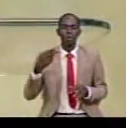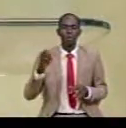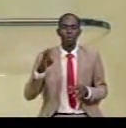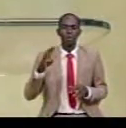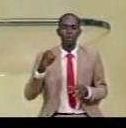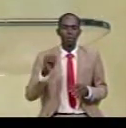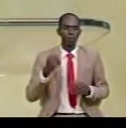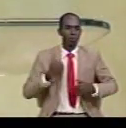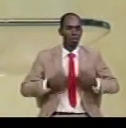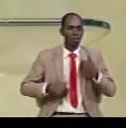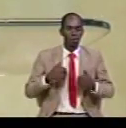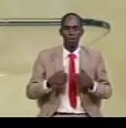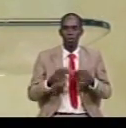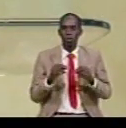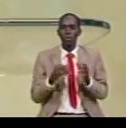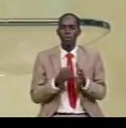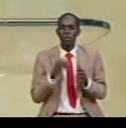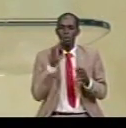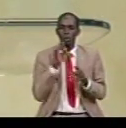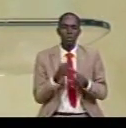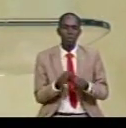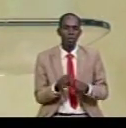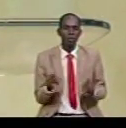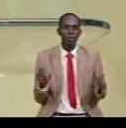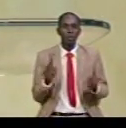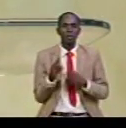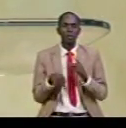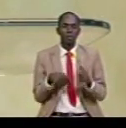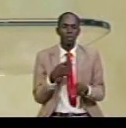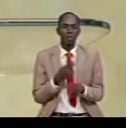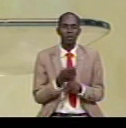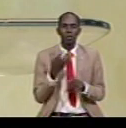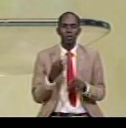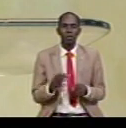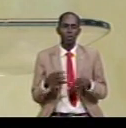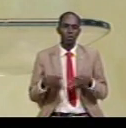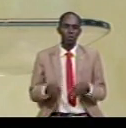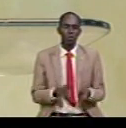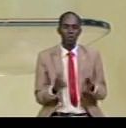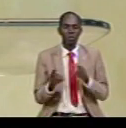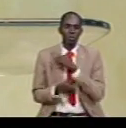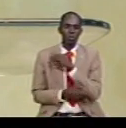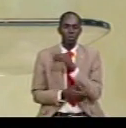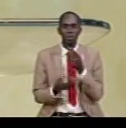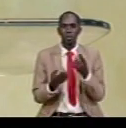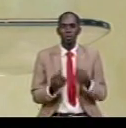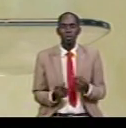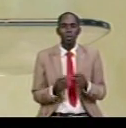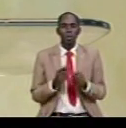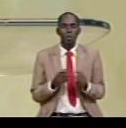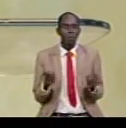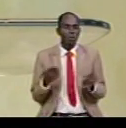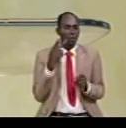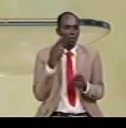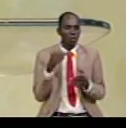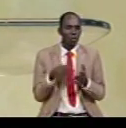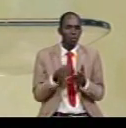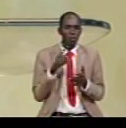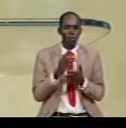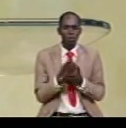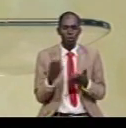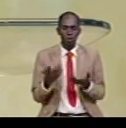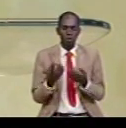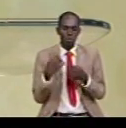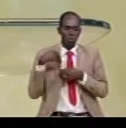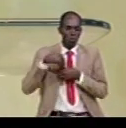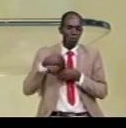because when he was trying to cover it up, it was clear this is sin. But this expression where something comes from within the heart, you know, sometimes we